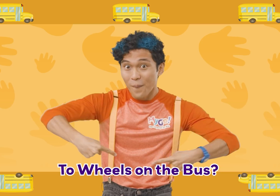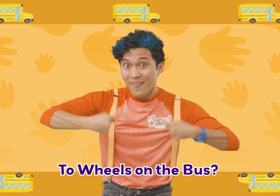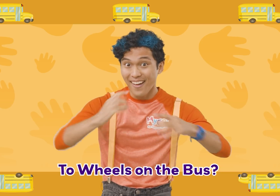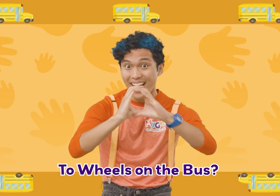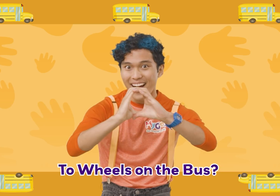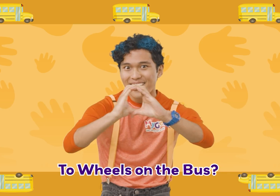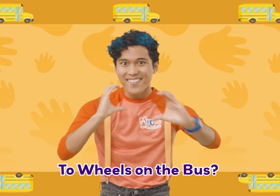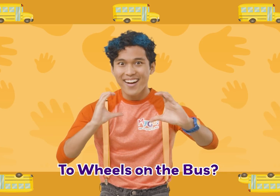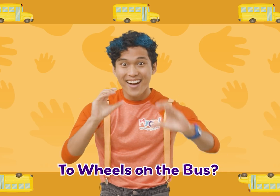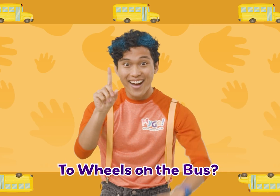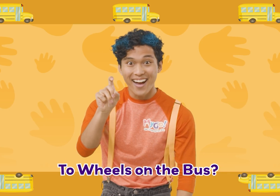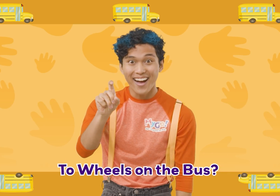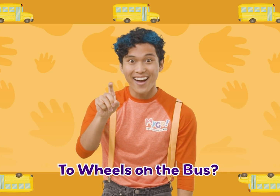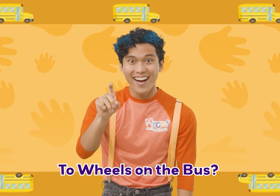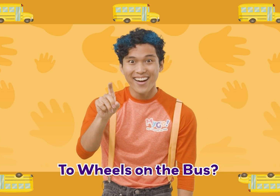Wheels on the Bus?